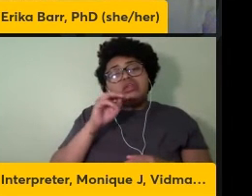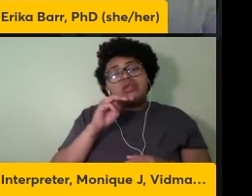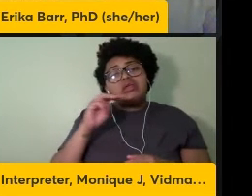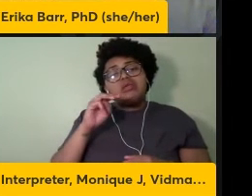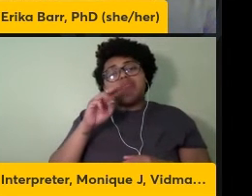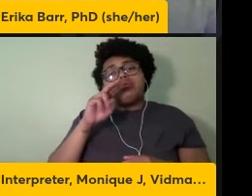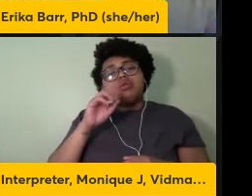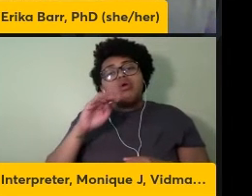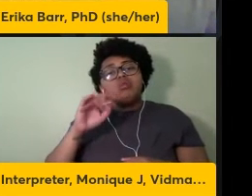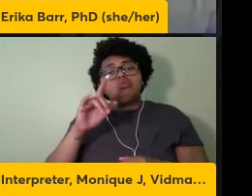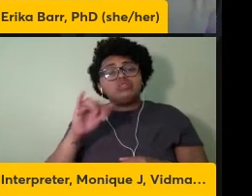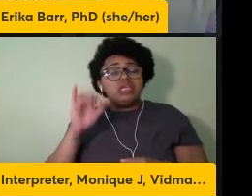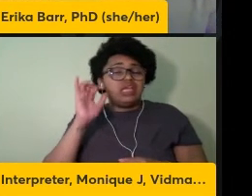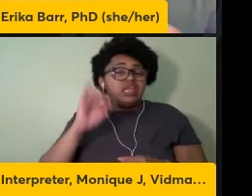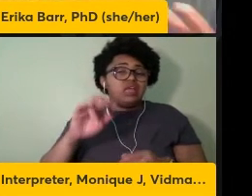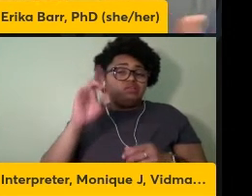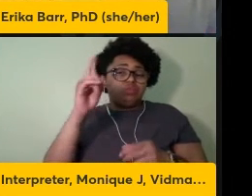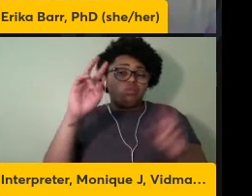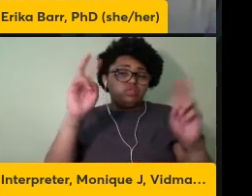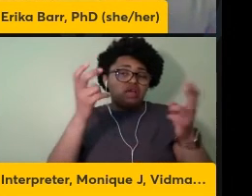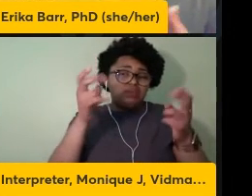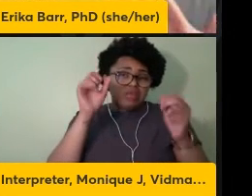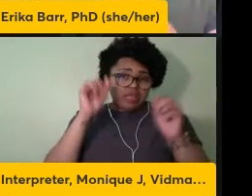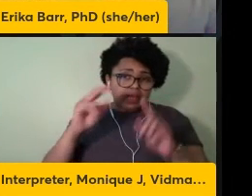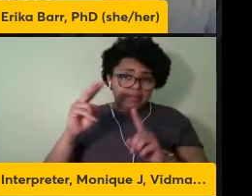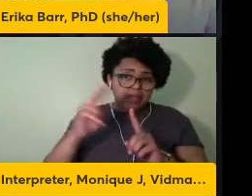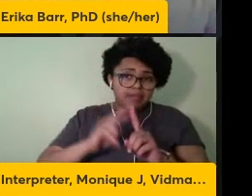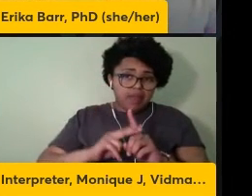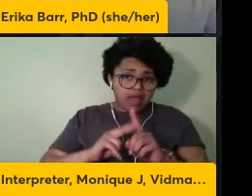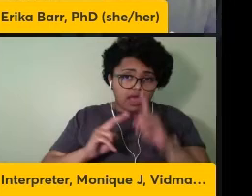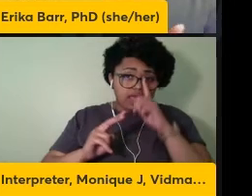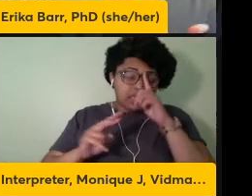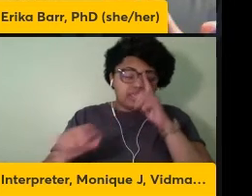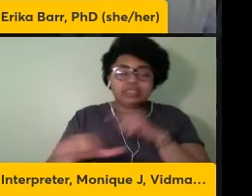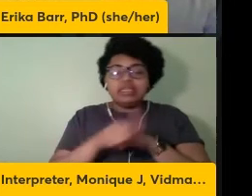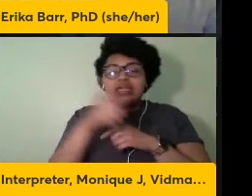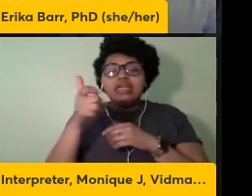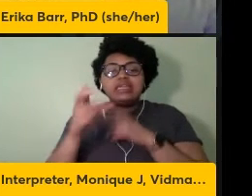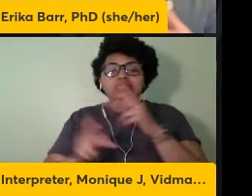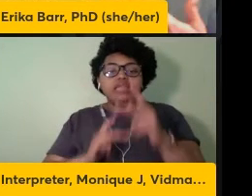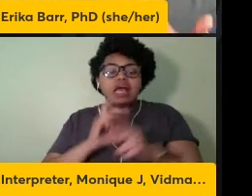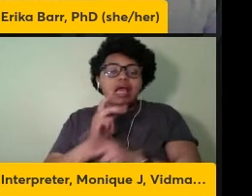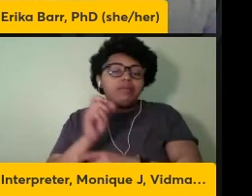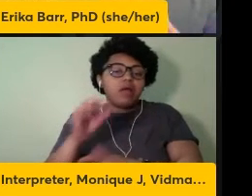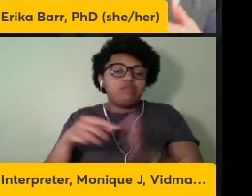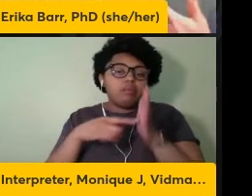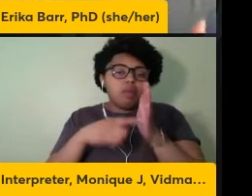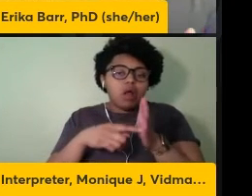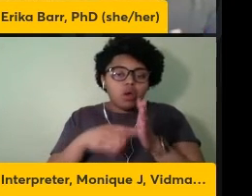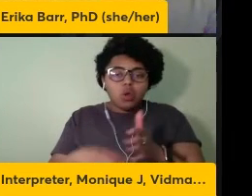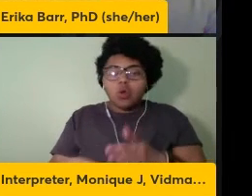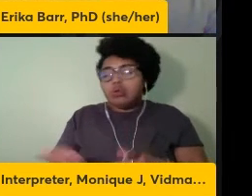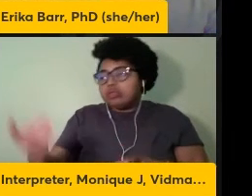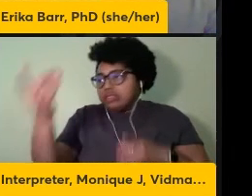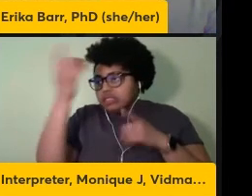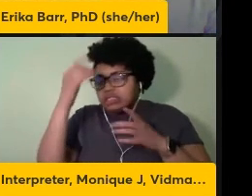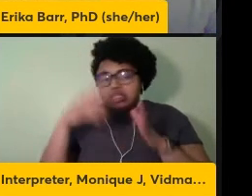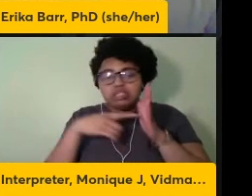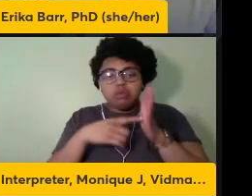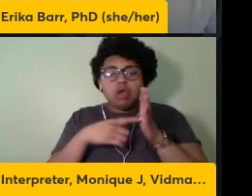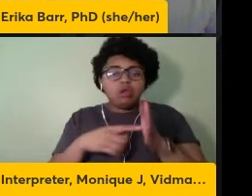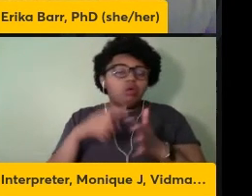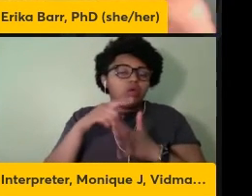subjects or topics that can be applied to any type of model, disease model, and things of that